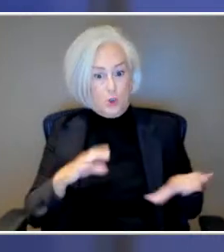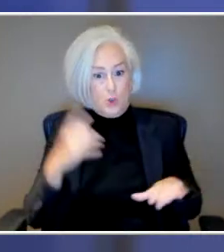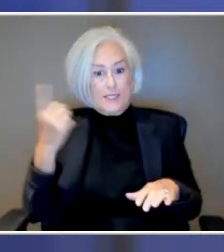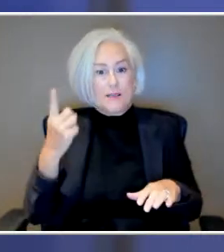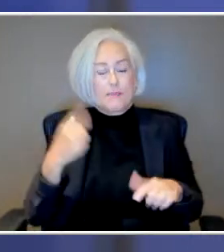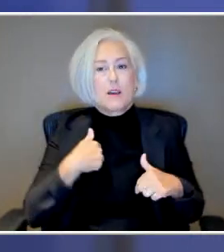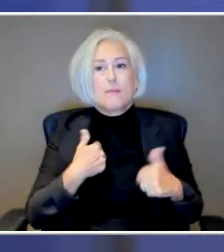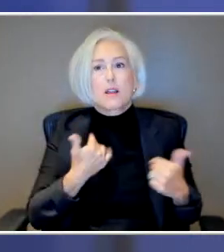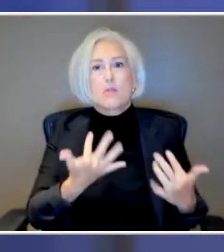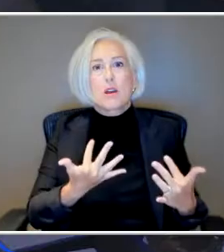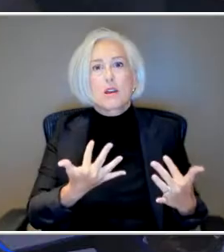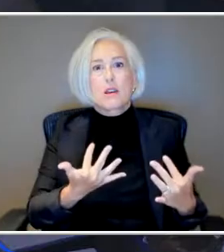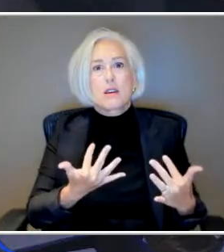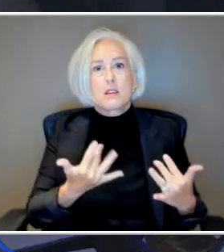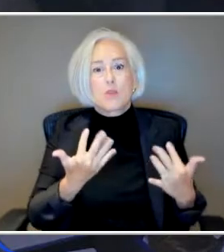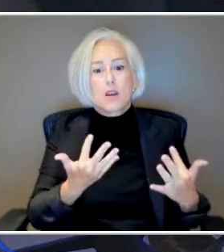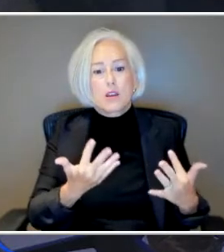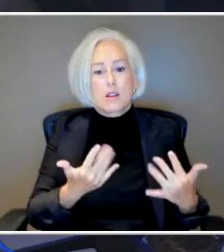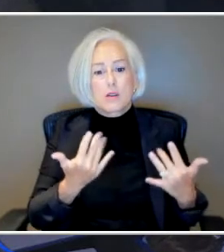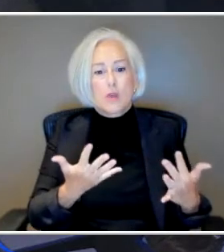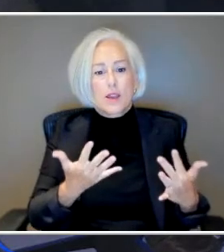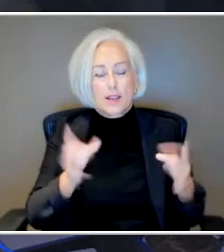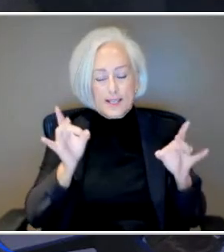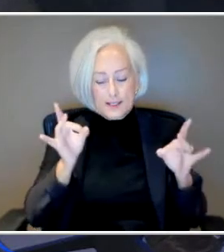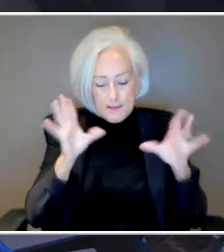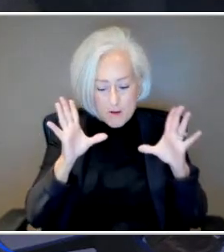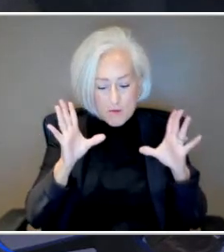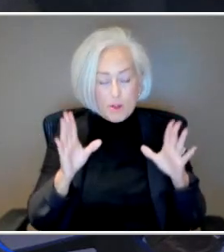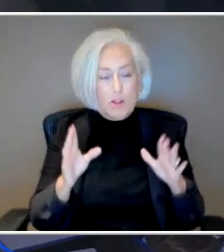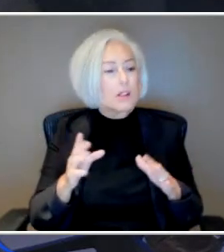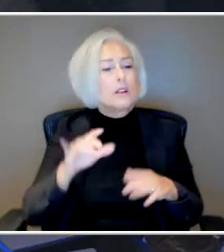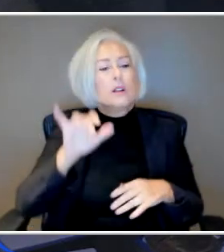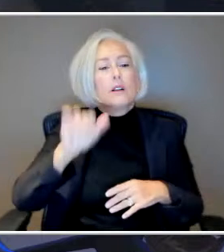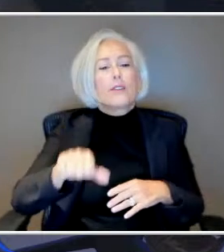was terrible. You wanted to fix it, though? Yes. What stage was it at the time?